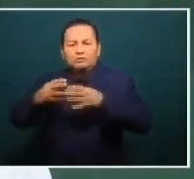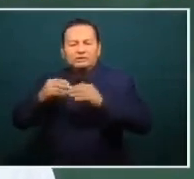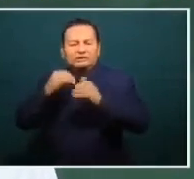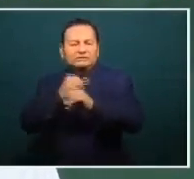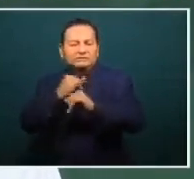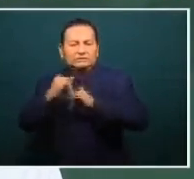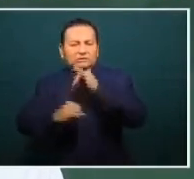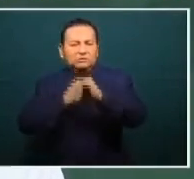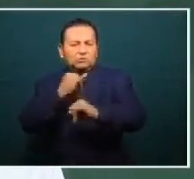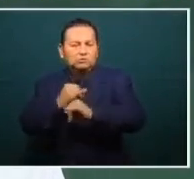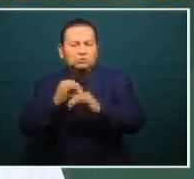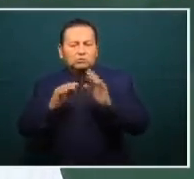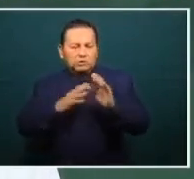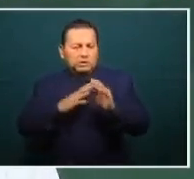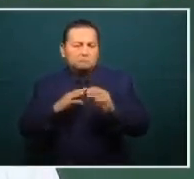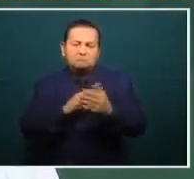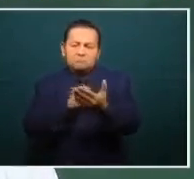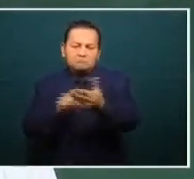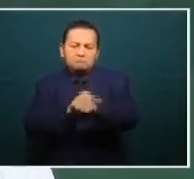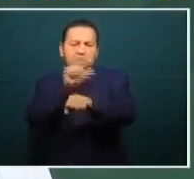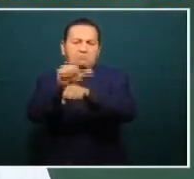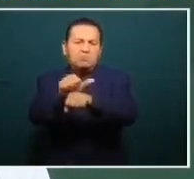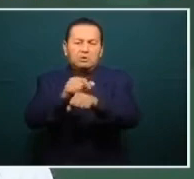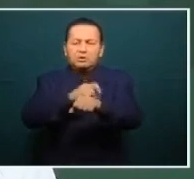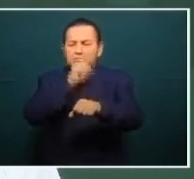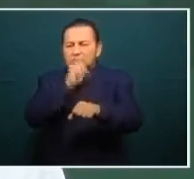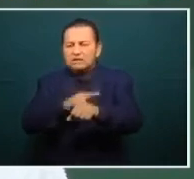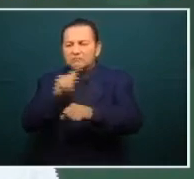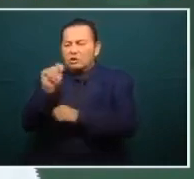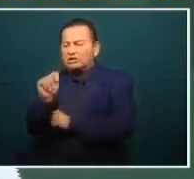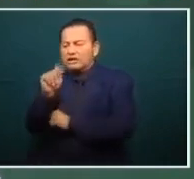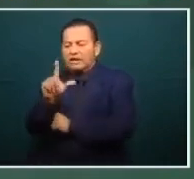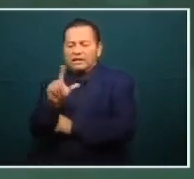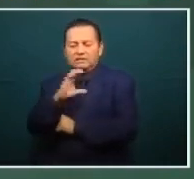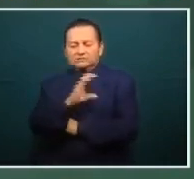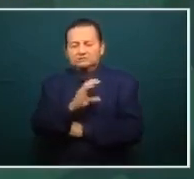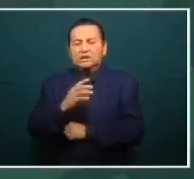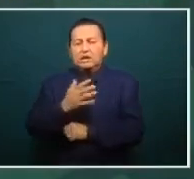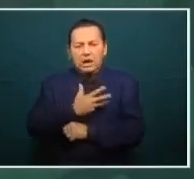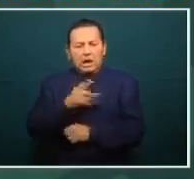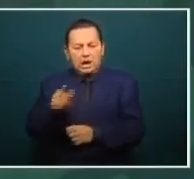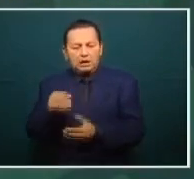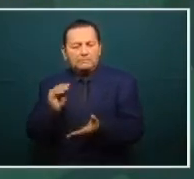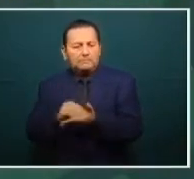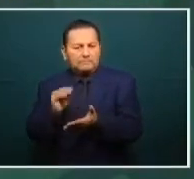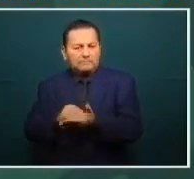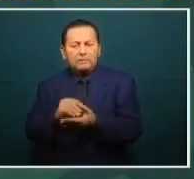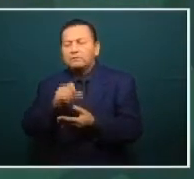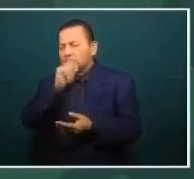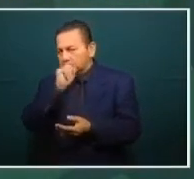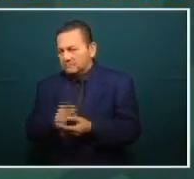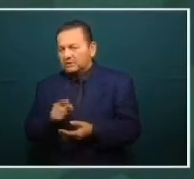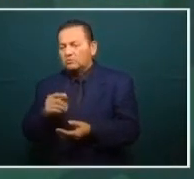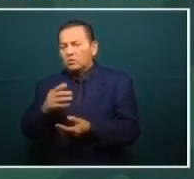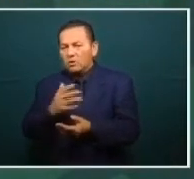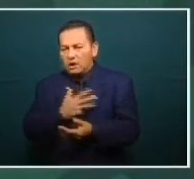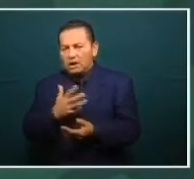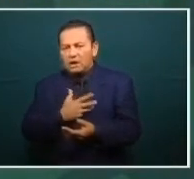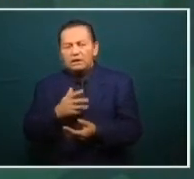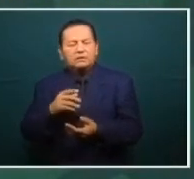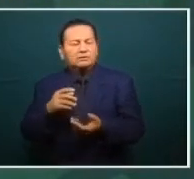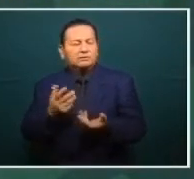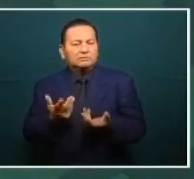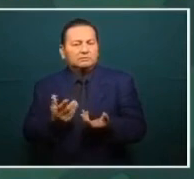the international tribunals. And we've considered it. The Treaty